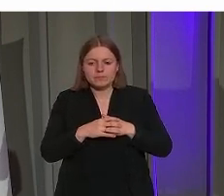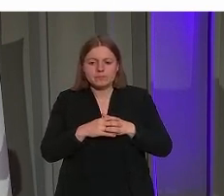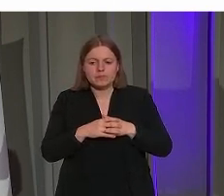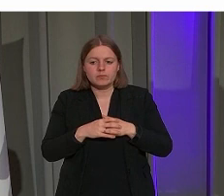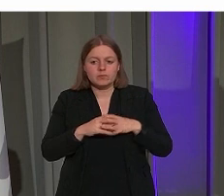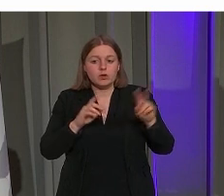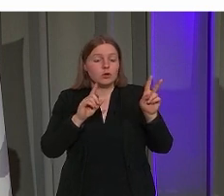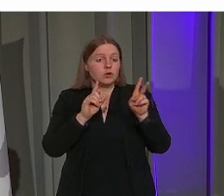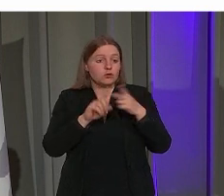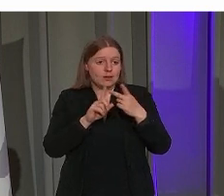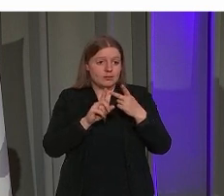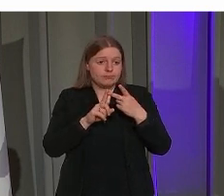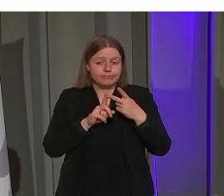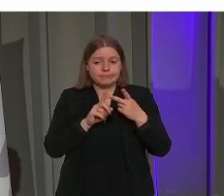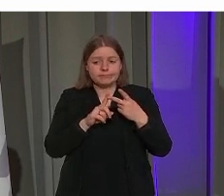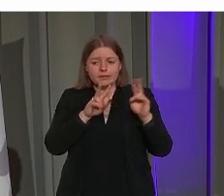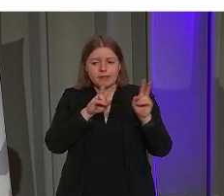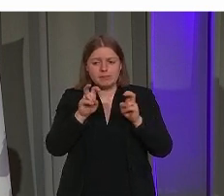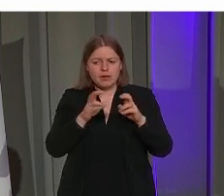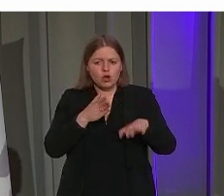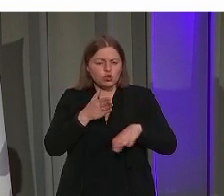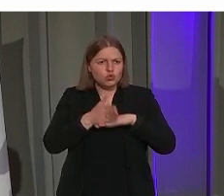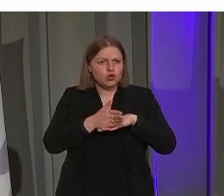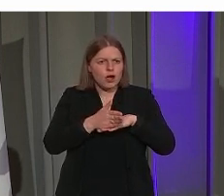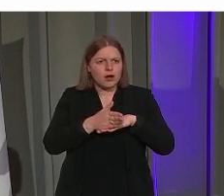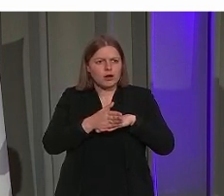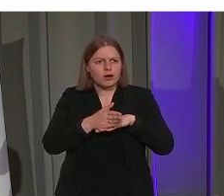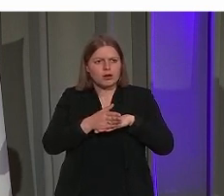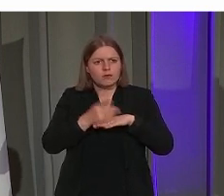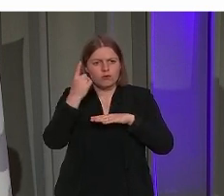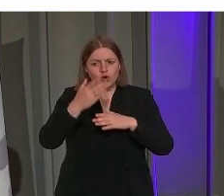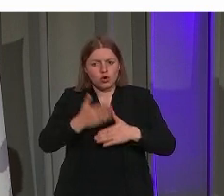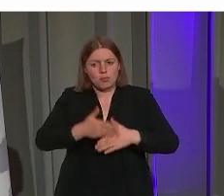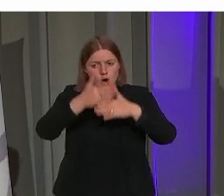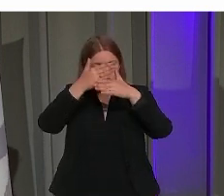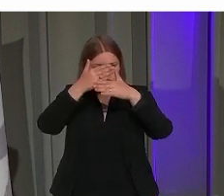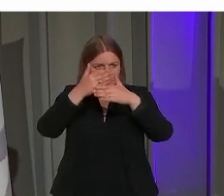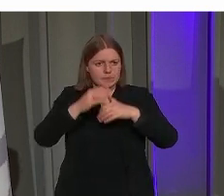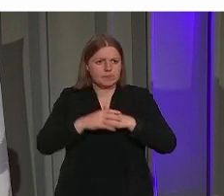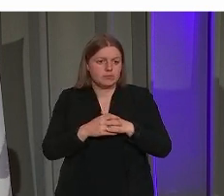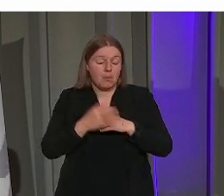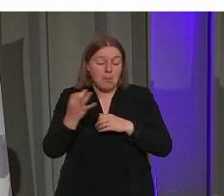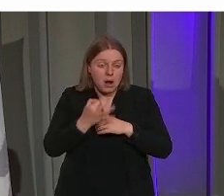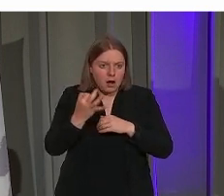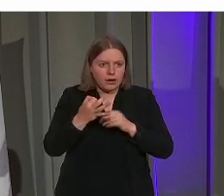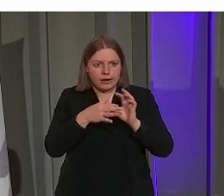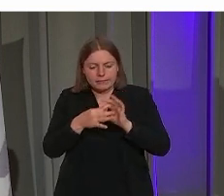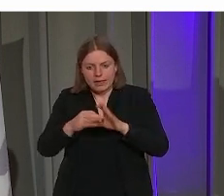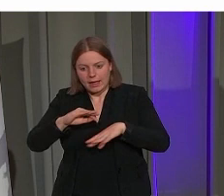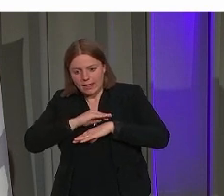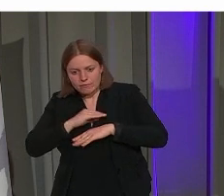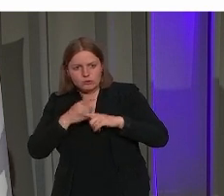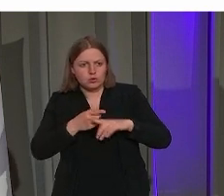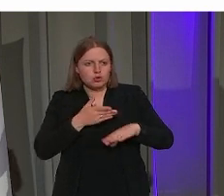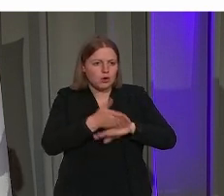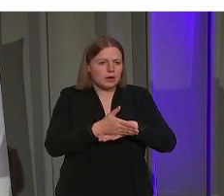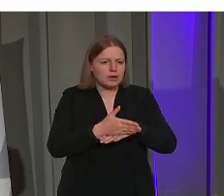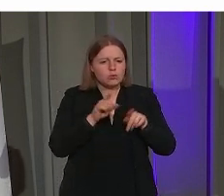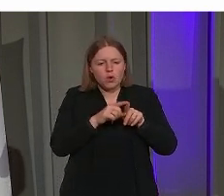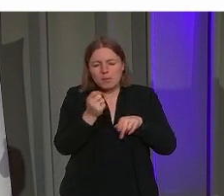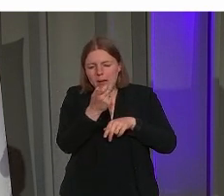Well, accessibility of buildings, this is a topic that is very important when we talk about heritage